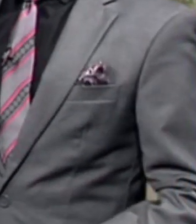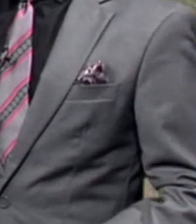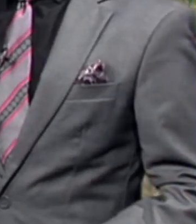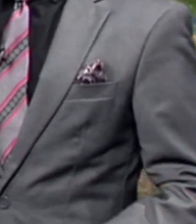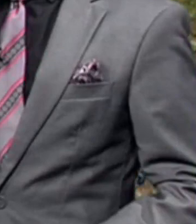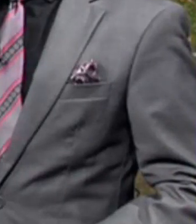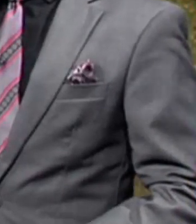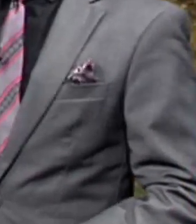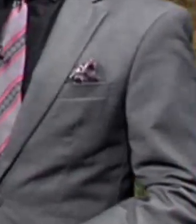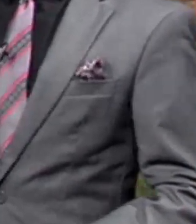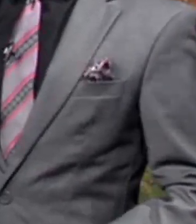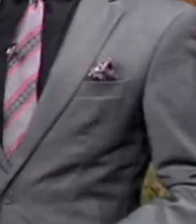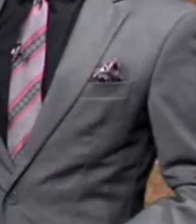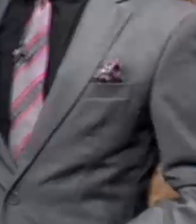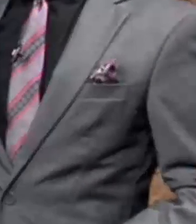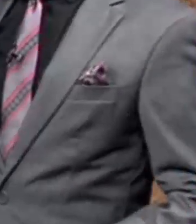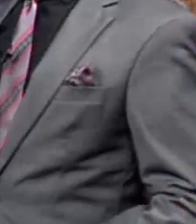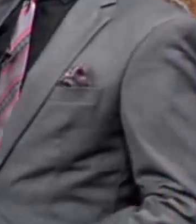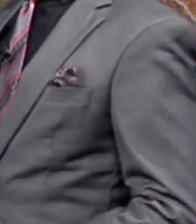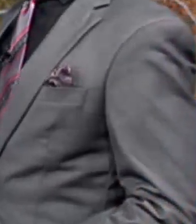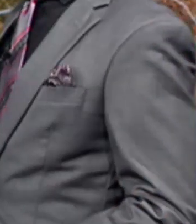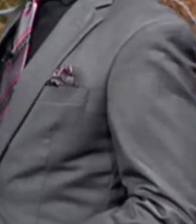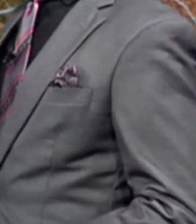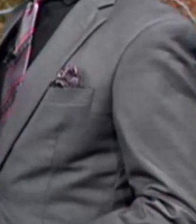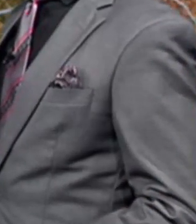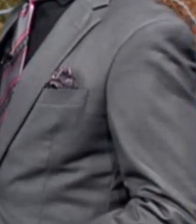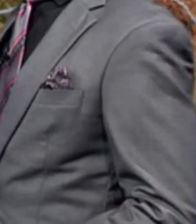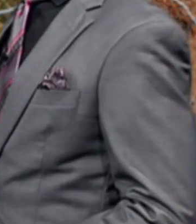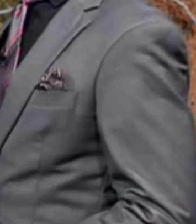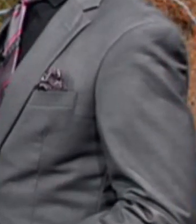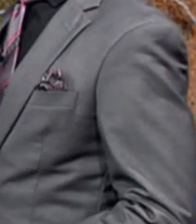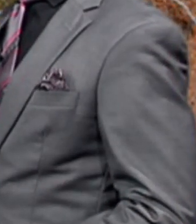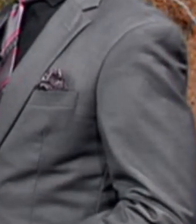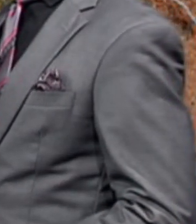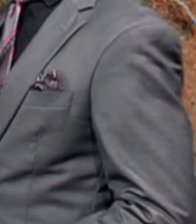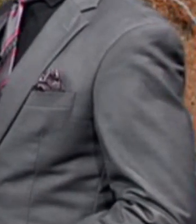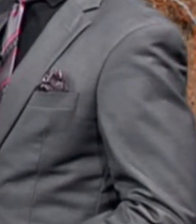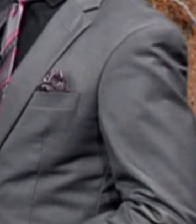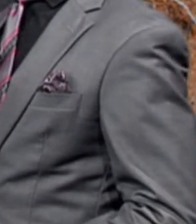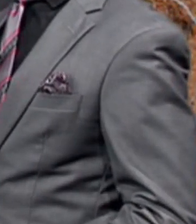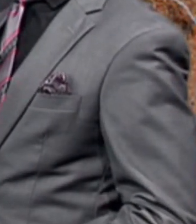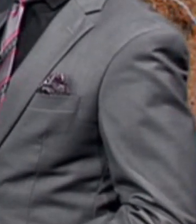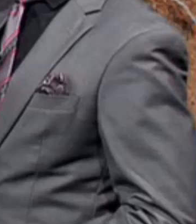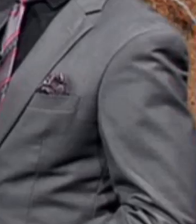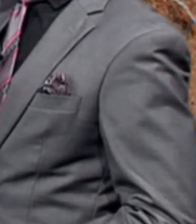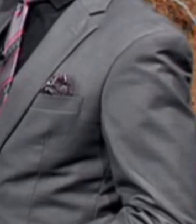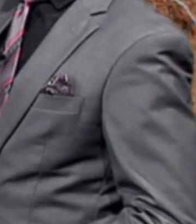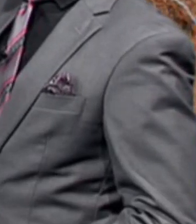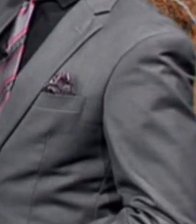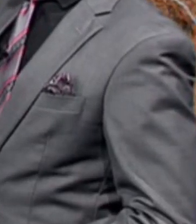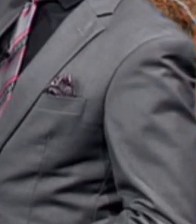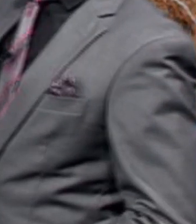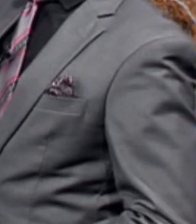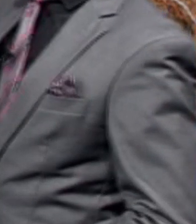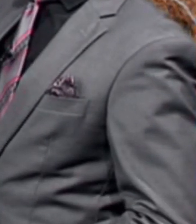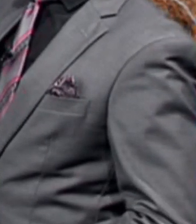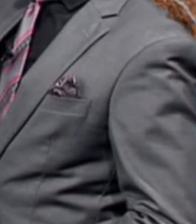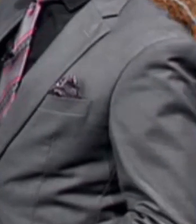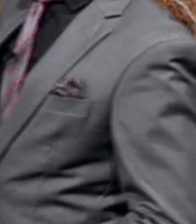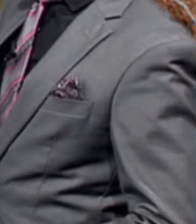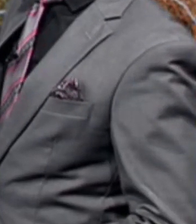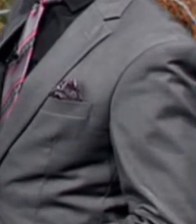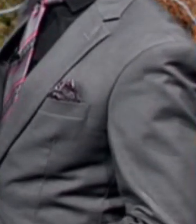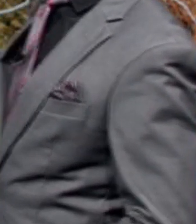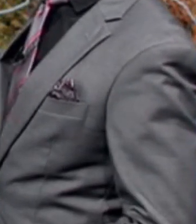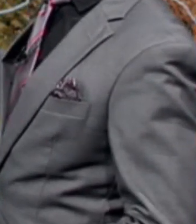tetsego bontsha go tlaba go tlhokile re re beletse grata tsa di temperature tsa rena re beletse gona ka kwa Johannesburg bontsha go tlaba go fodile ka Johannesburg go fodile ka tsa masomopedi